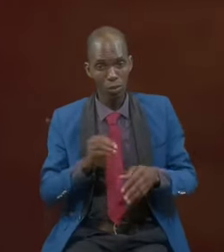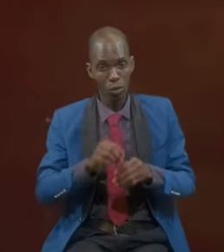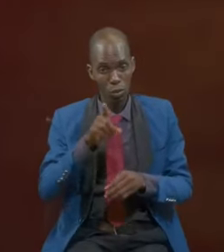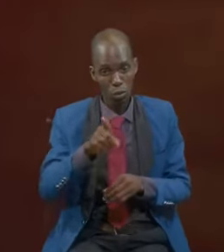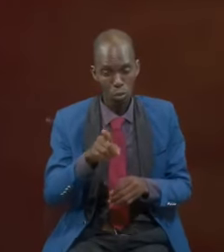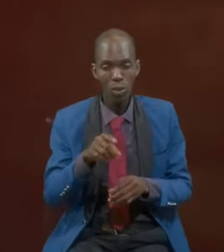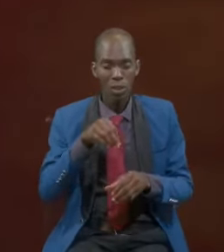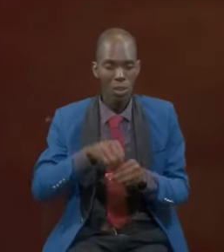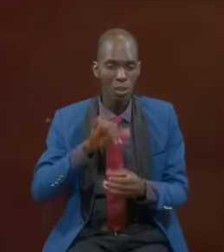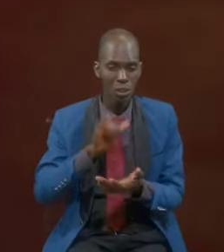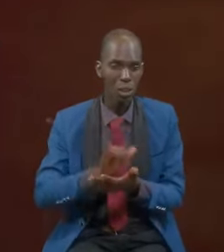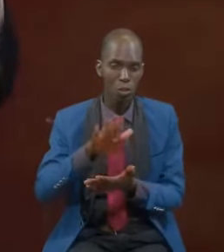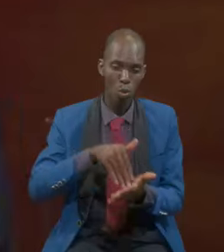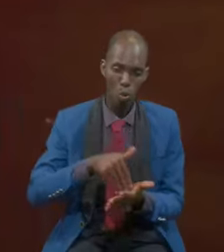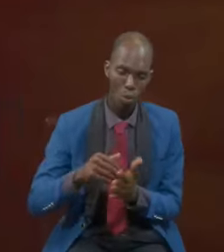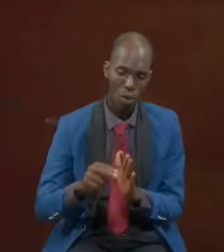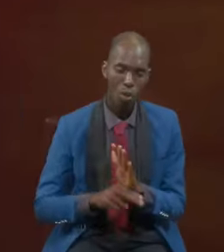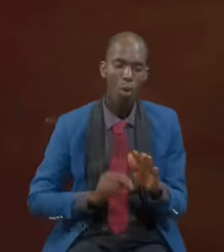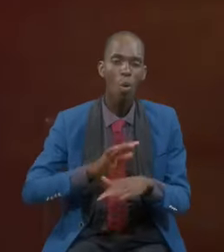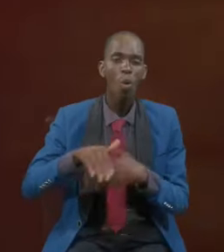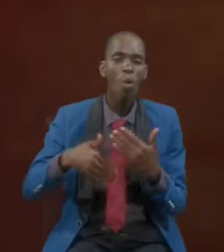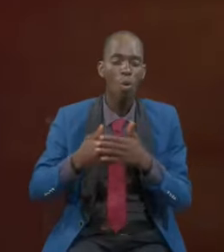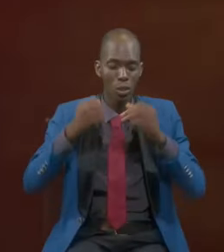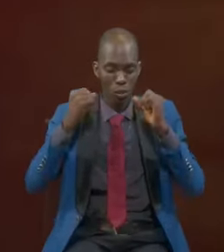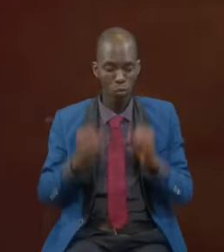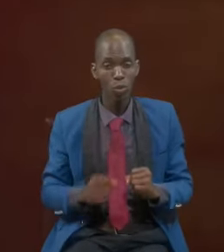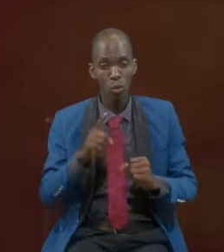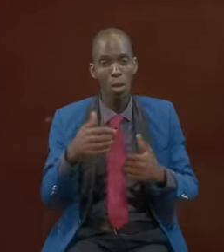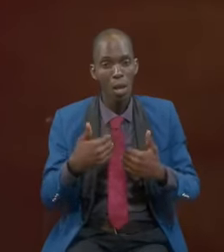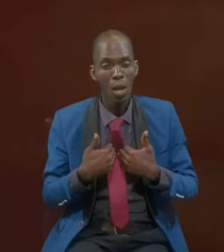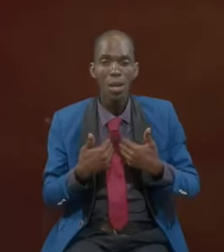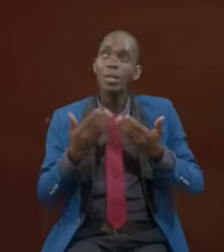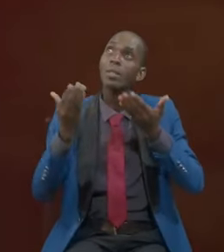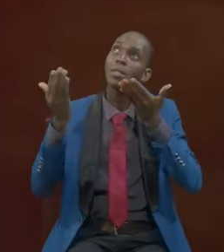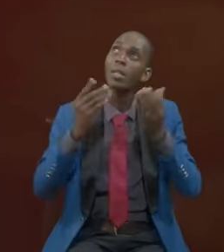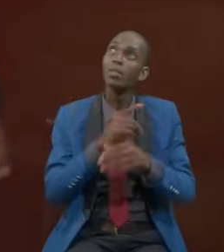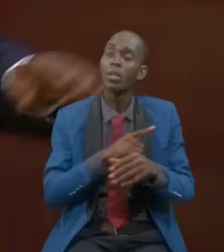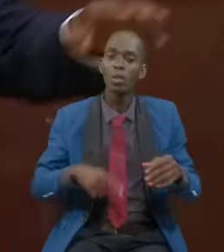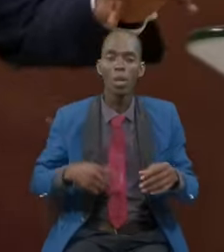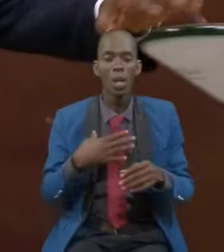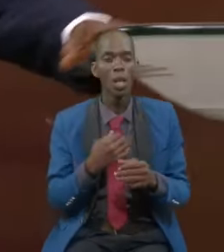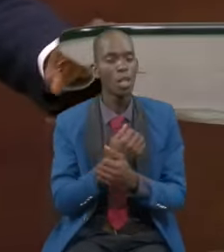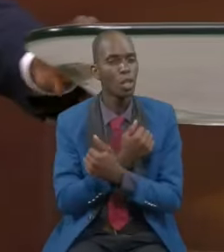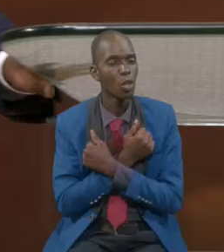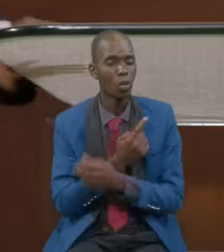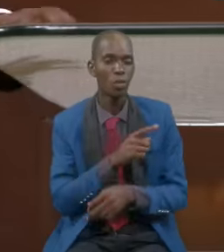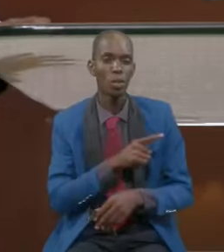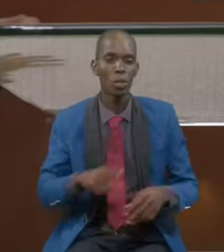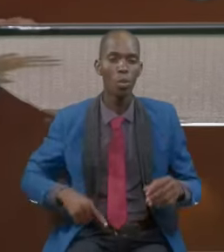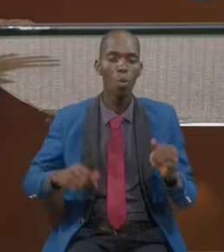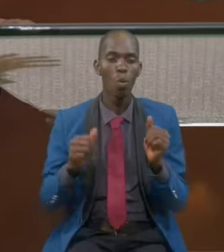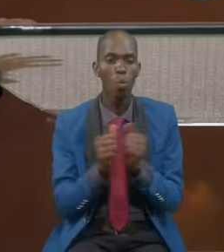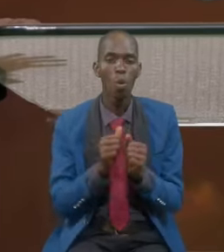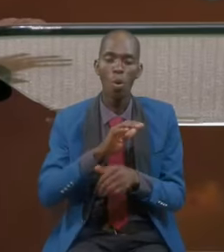weakness, all the strength you have left, serve the Lord and love the Lord with all